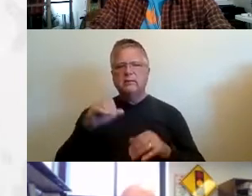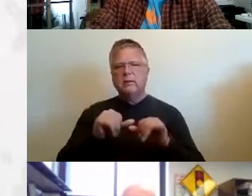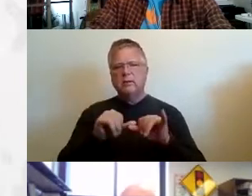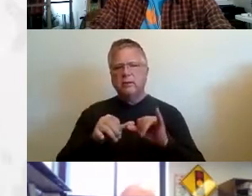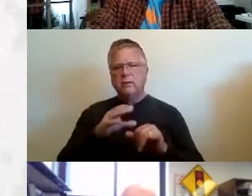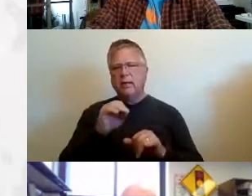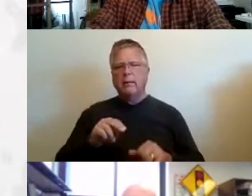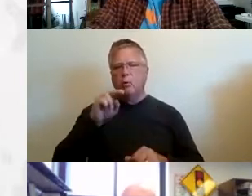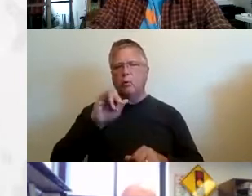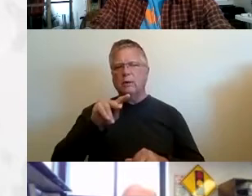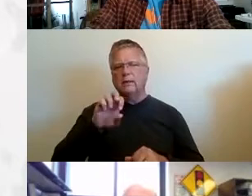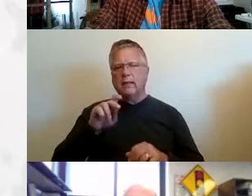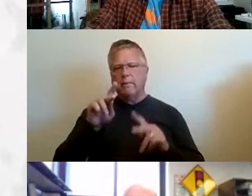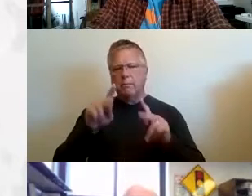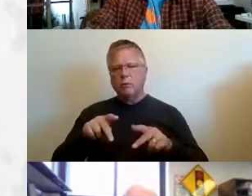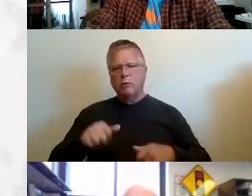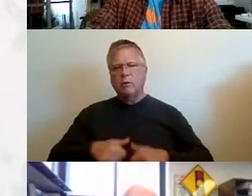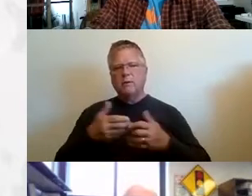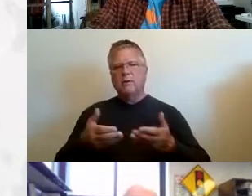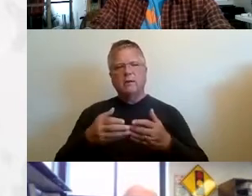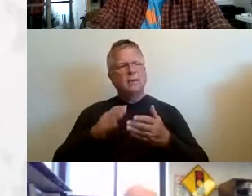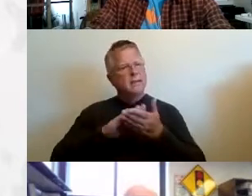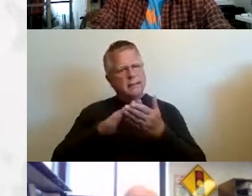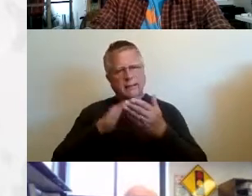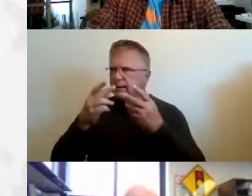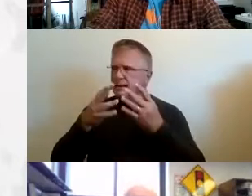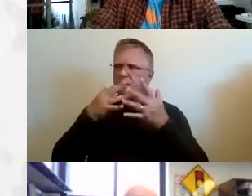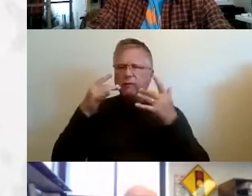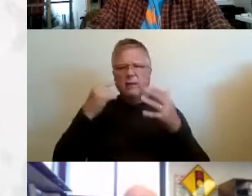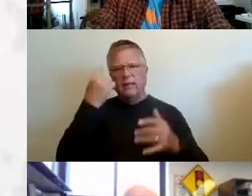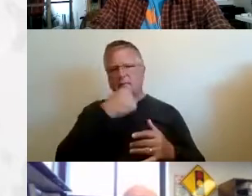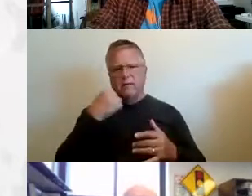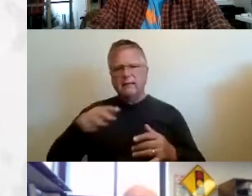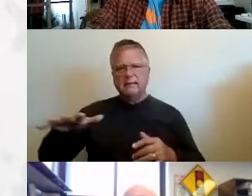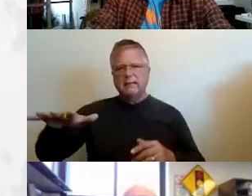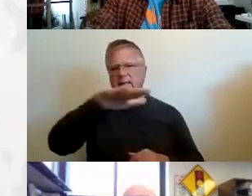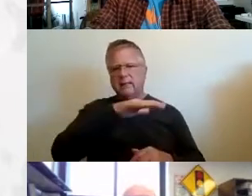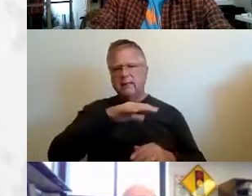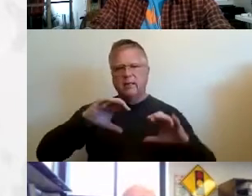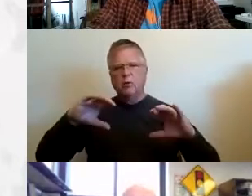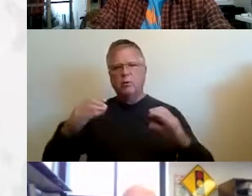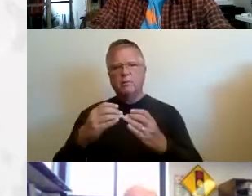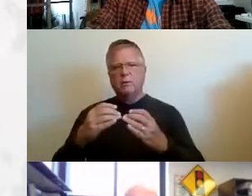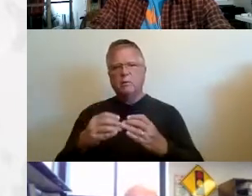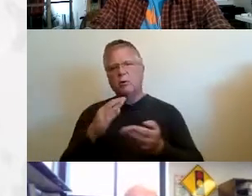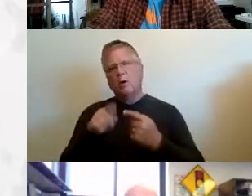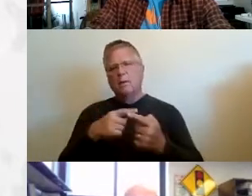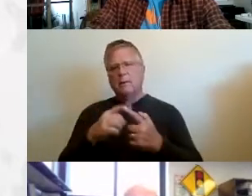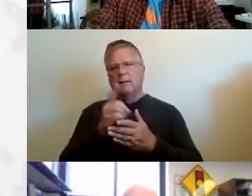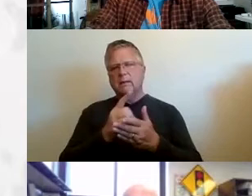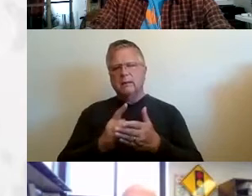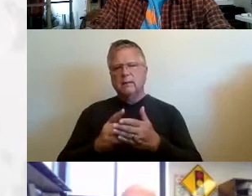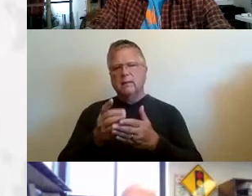It's very nice to see so many friendly faces in the crowd. We're going to talk about the design portion of these